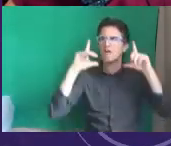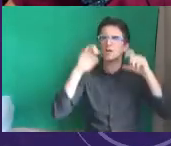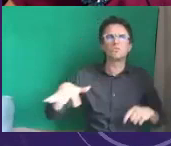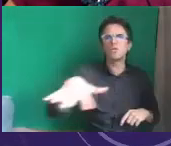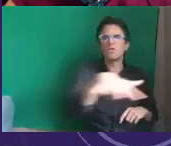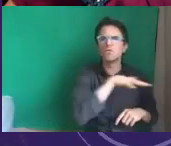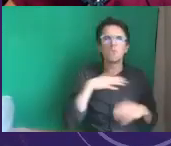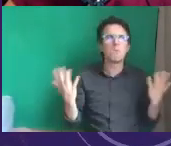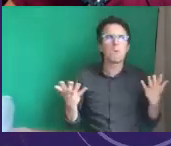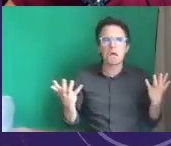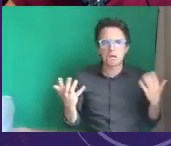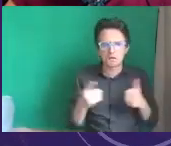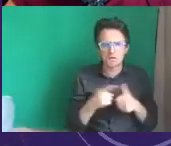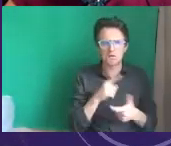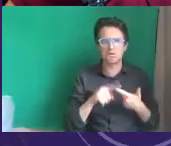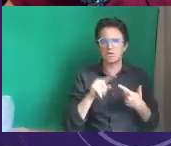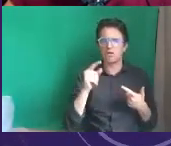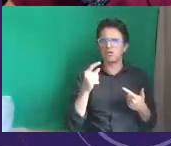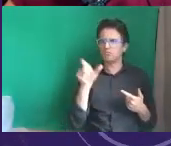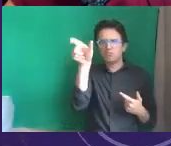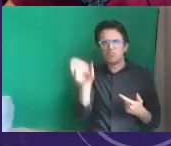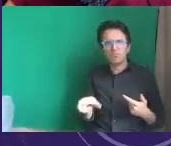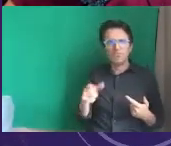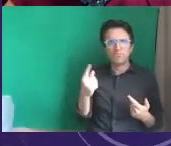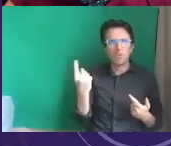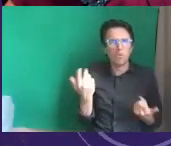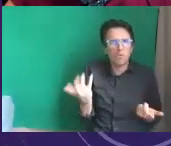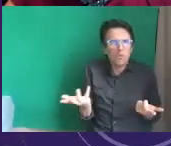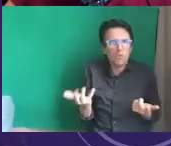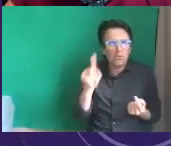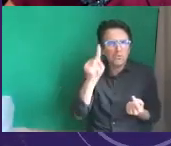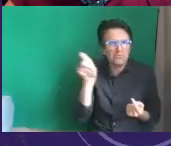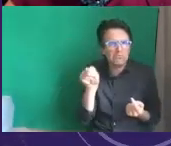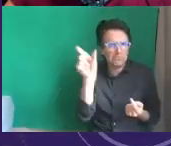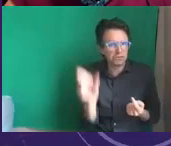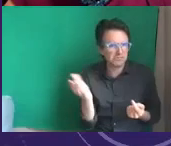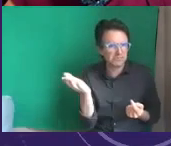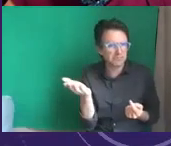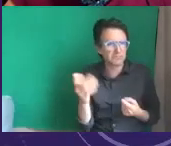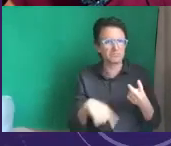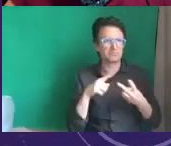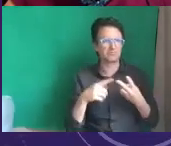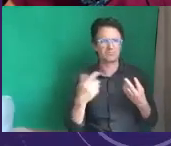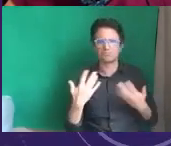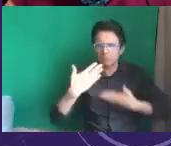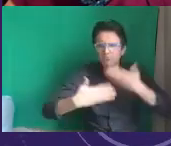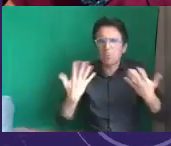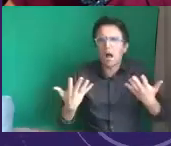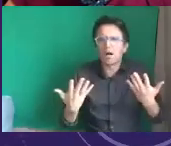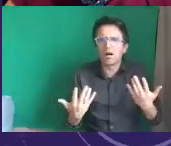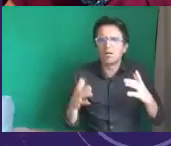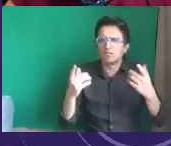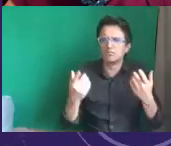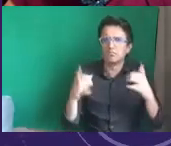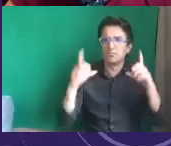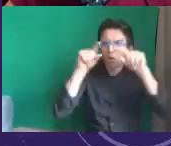photo? What are they doing? Now this, on the right side of the slide, is an image of me